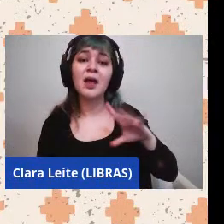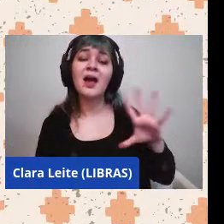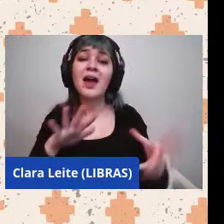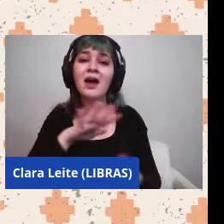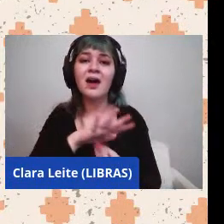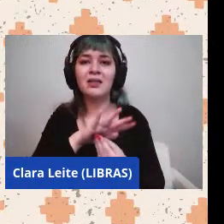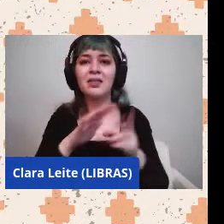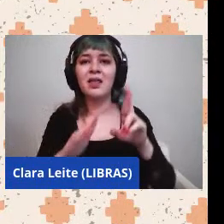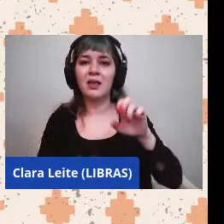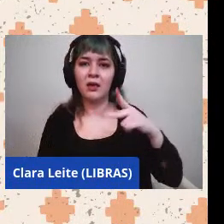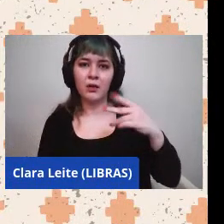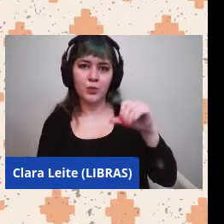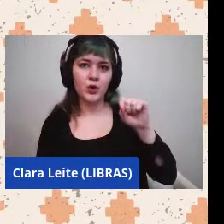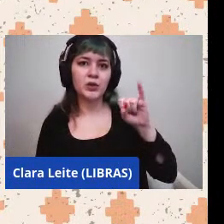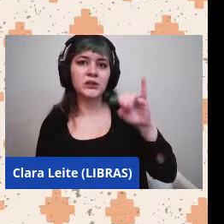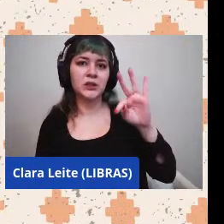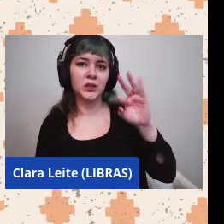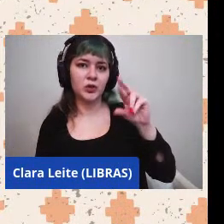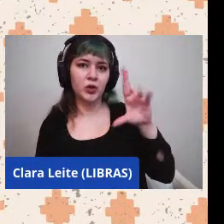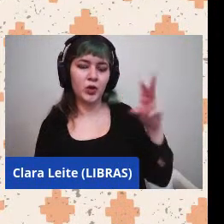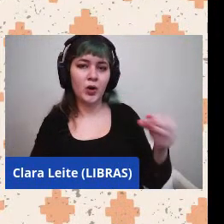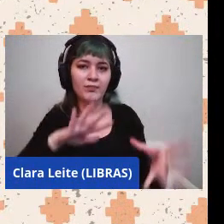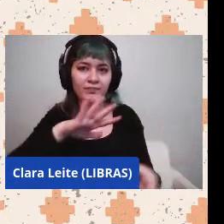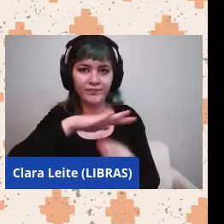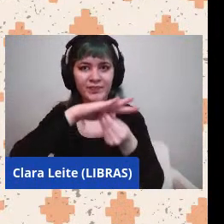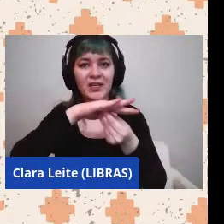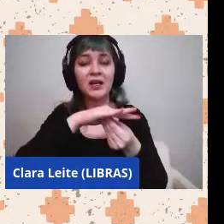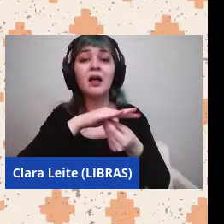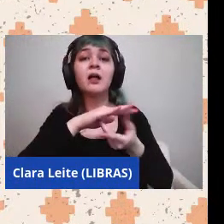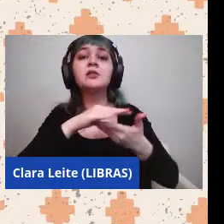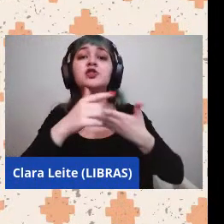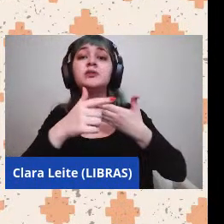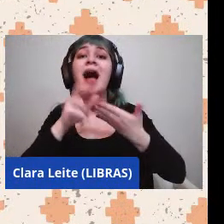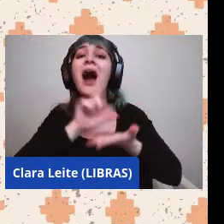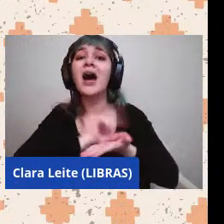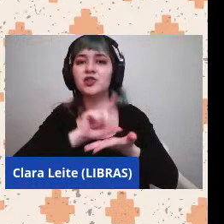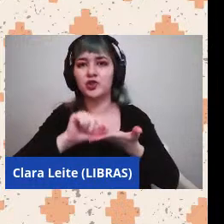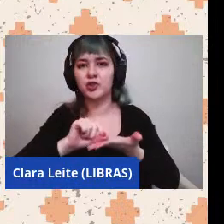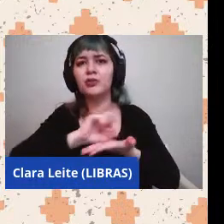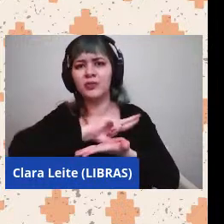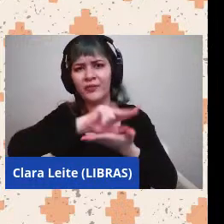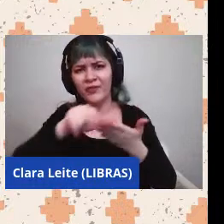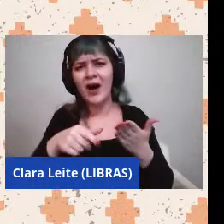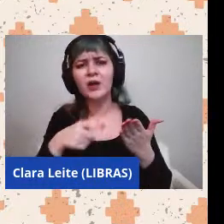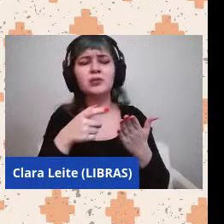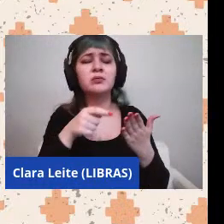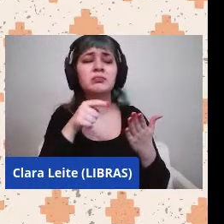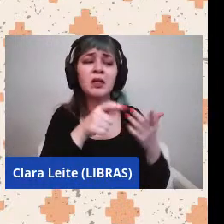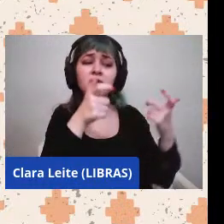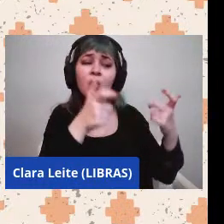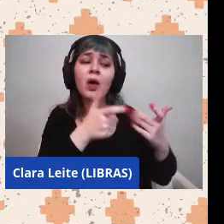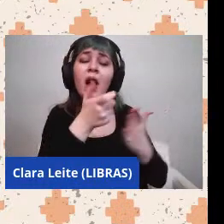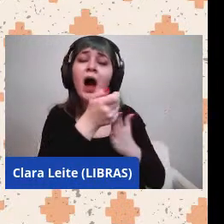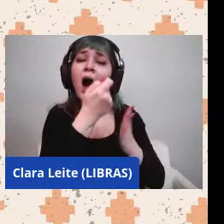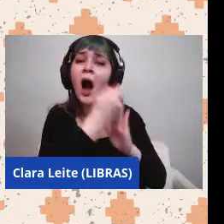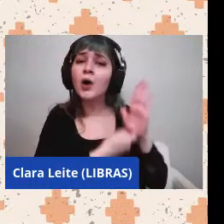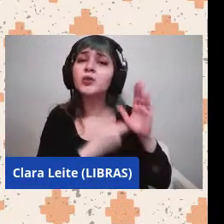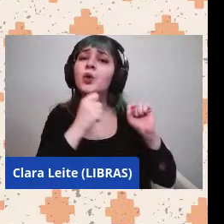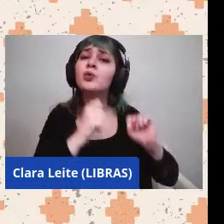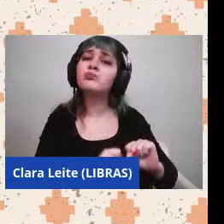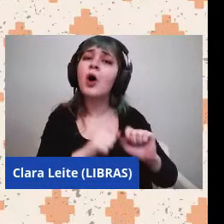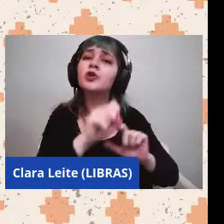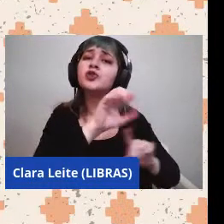repository and a trusted repository for each of those journals where authors can share article-related